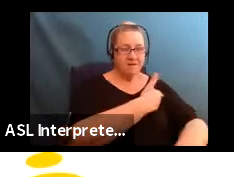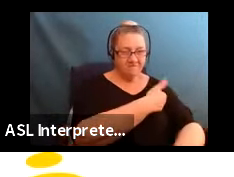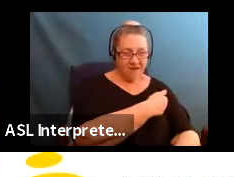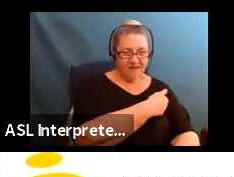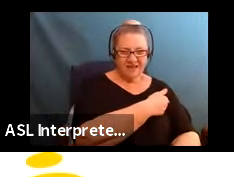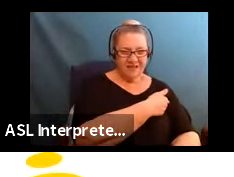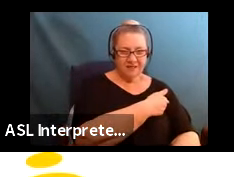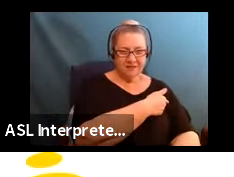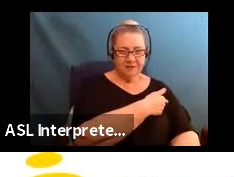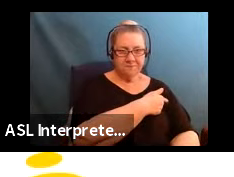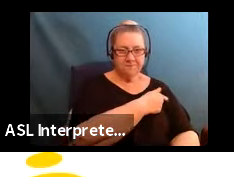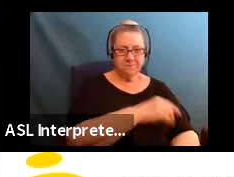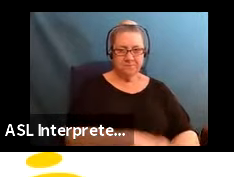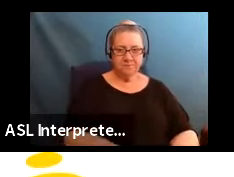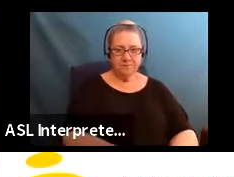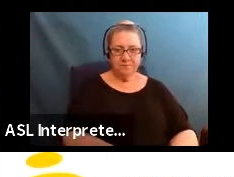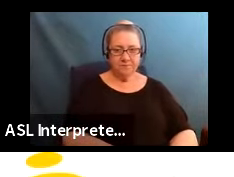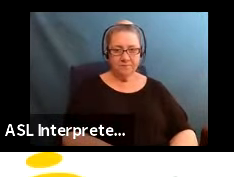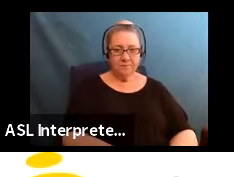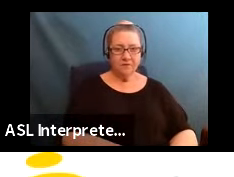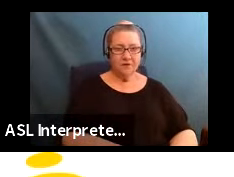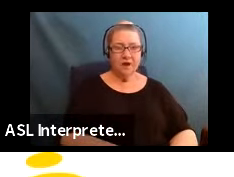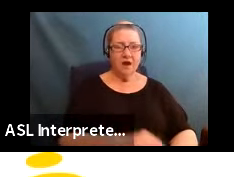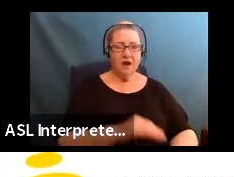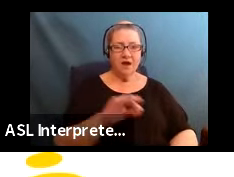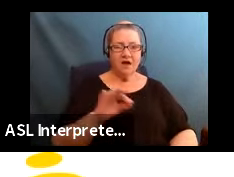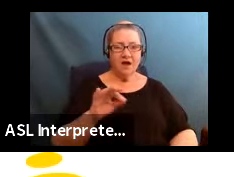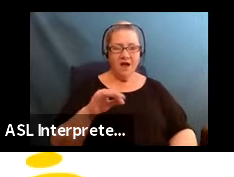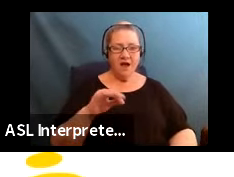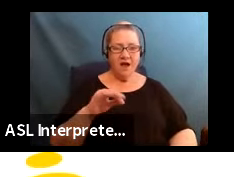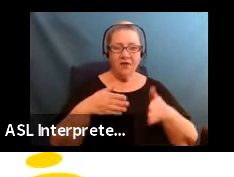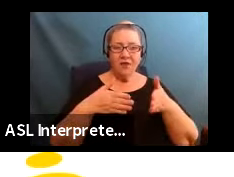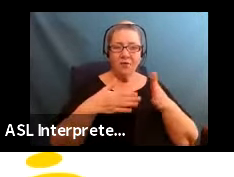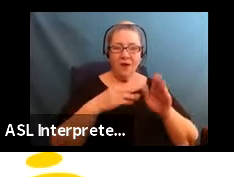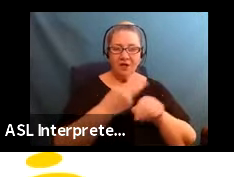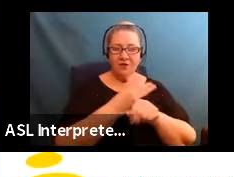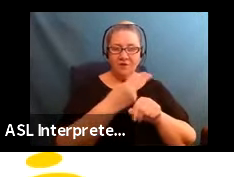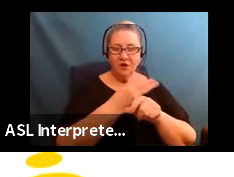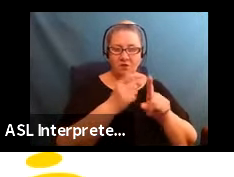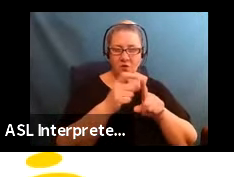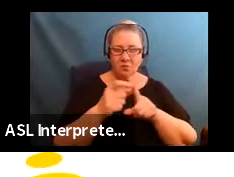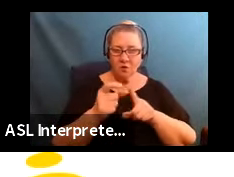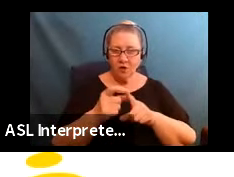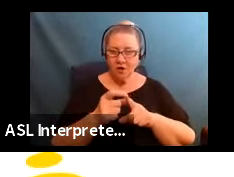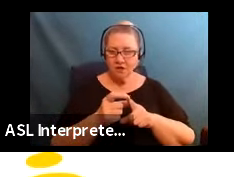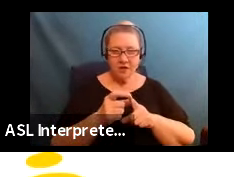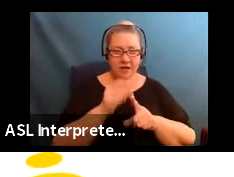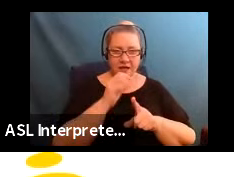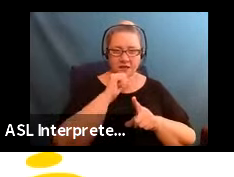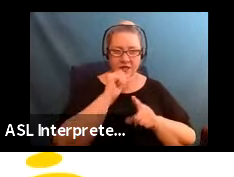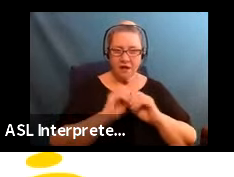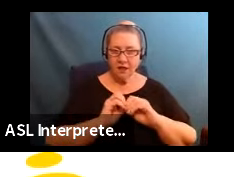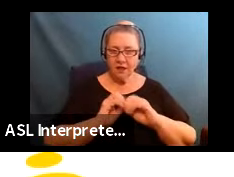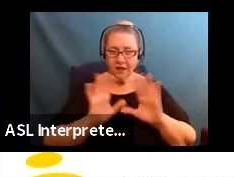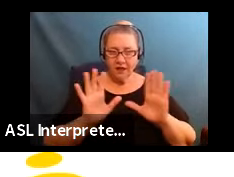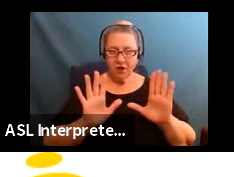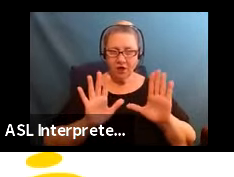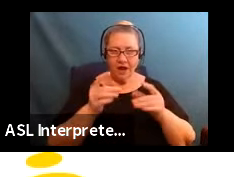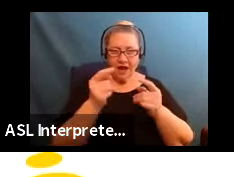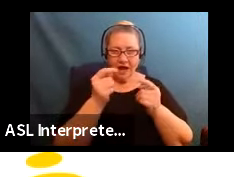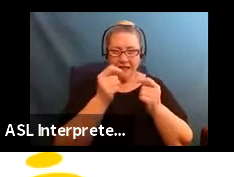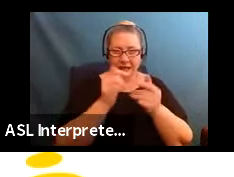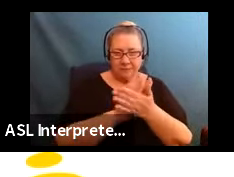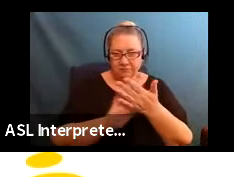It flew out at me. So I don't know how hard it would be to change that piece, but it may